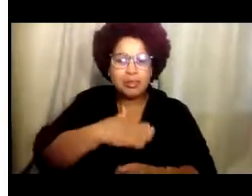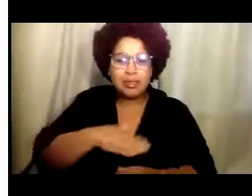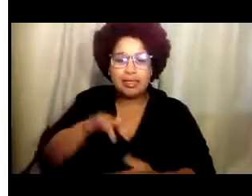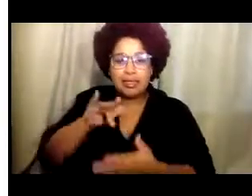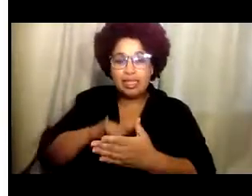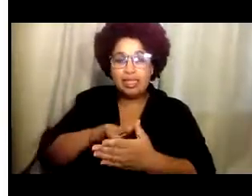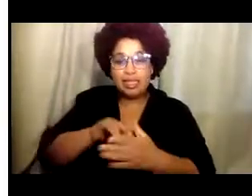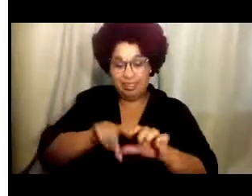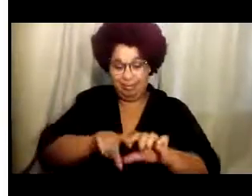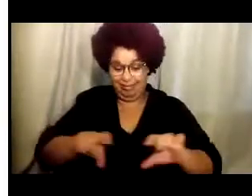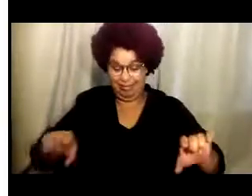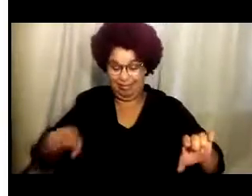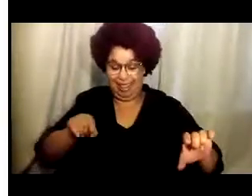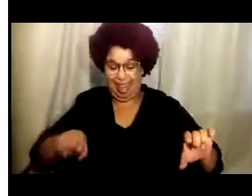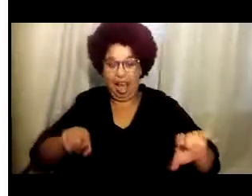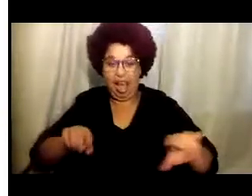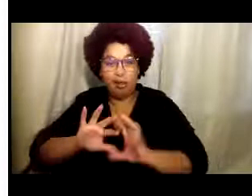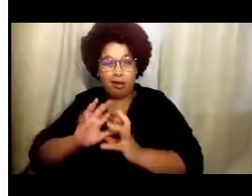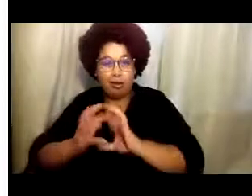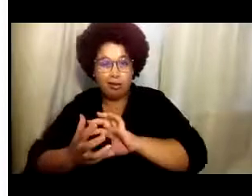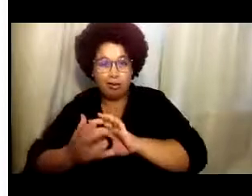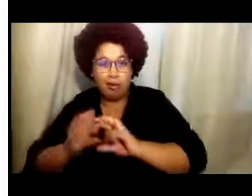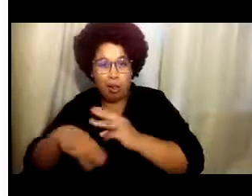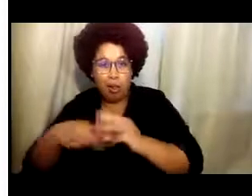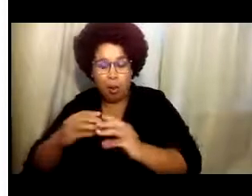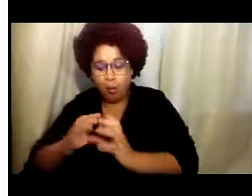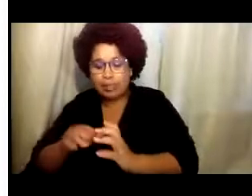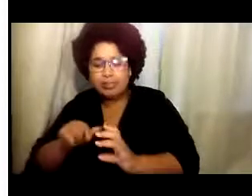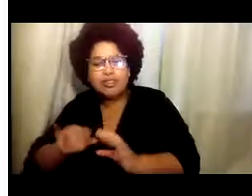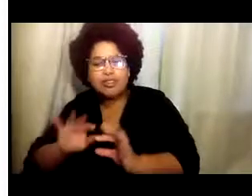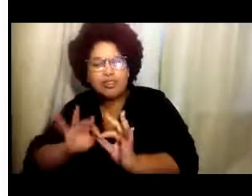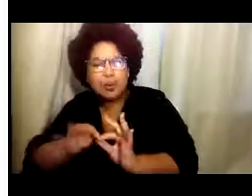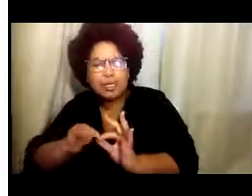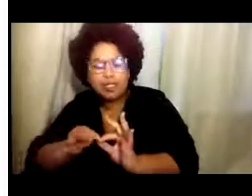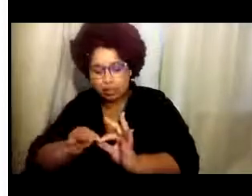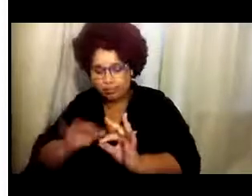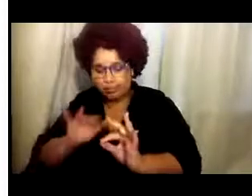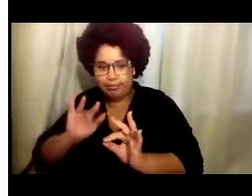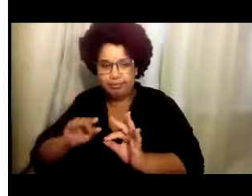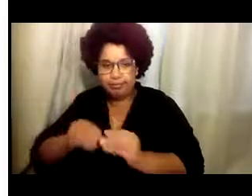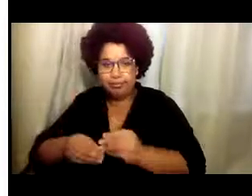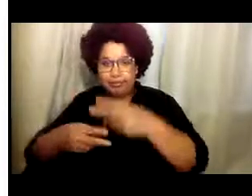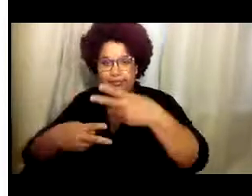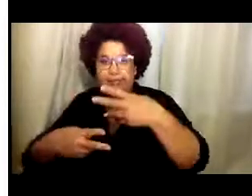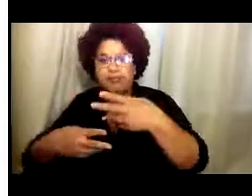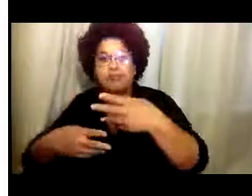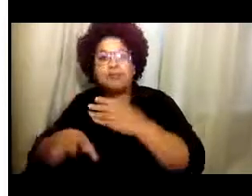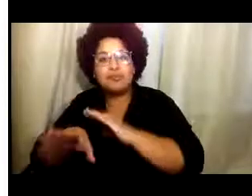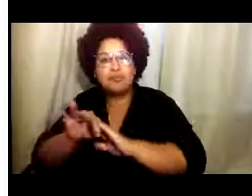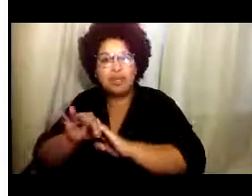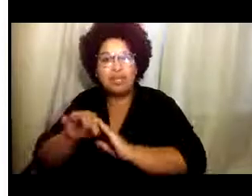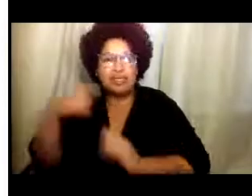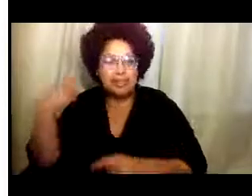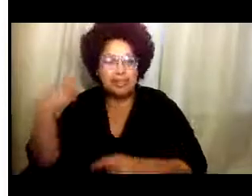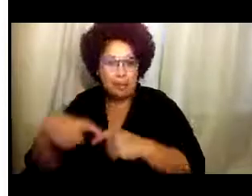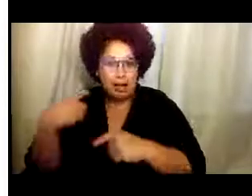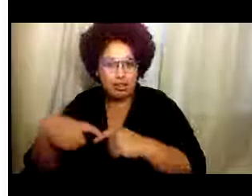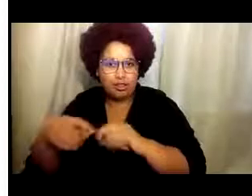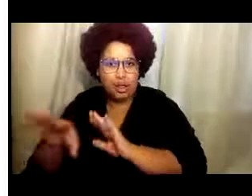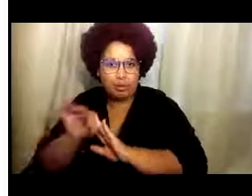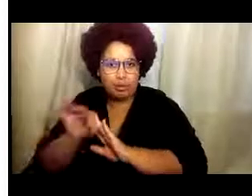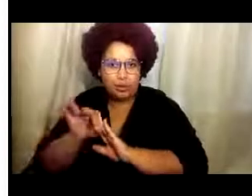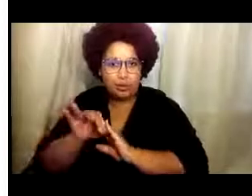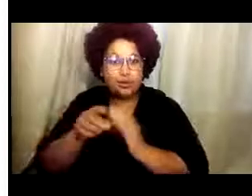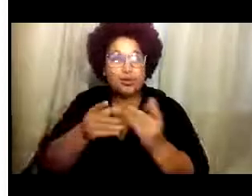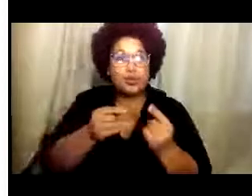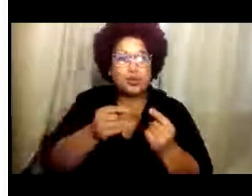at the bottom of the screen labeled Interpretation. Then click Spanish and you will have the choice to mute the